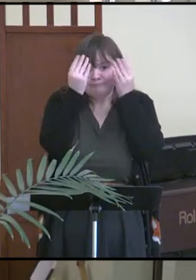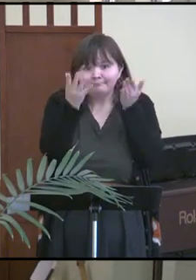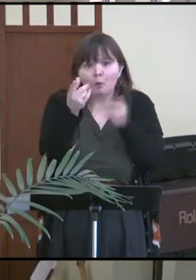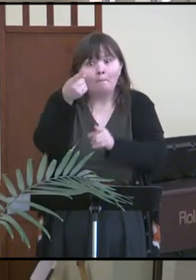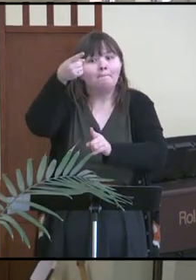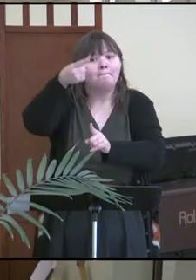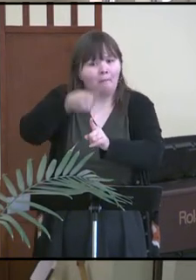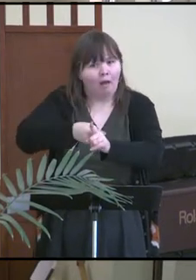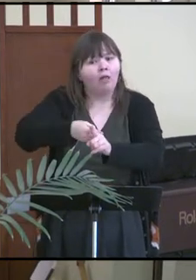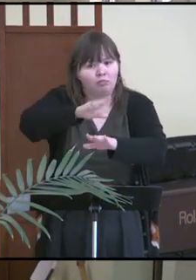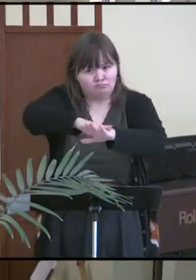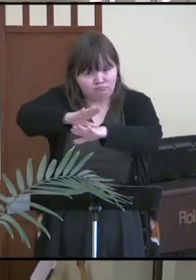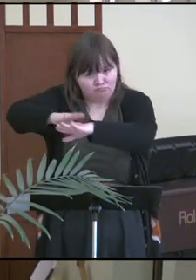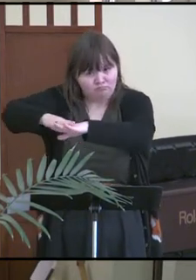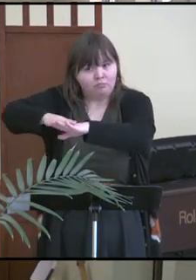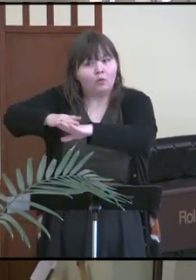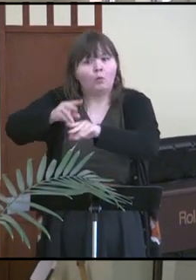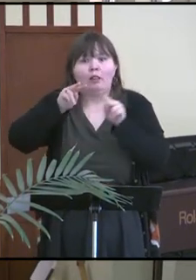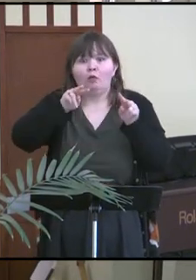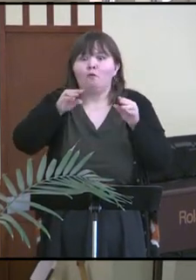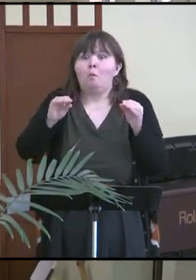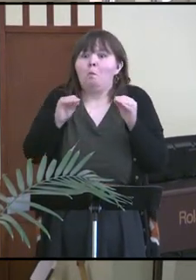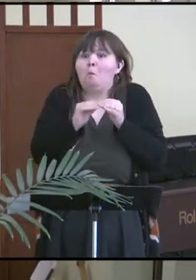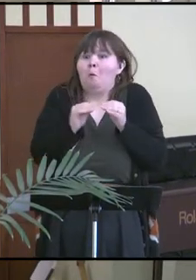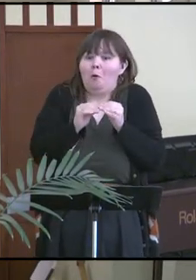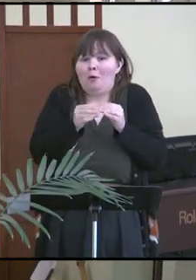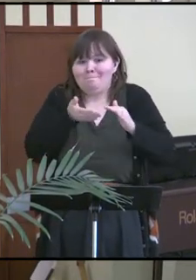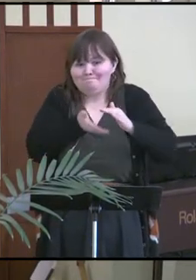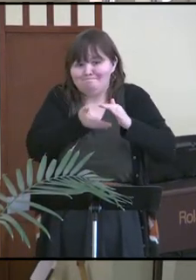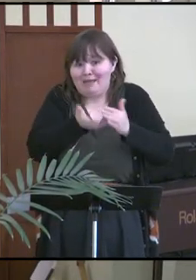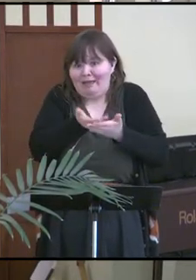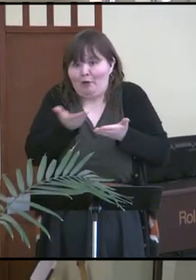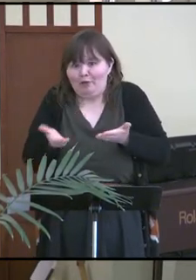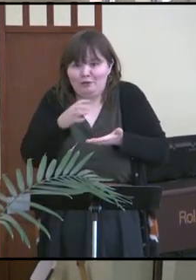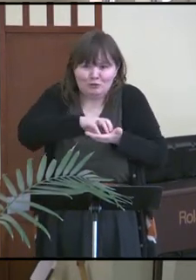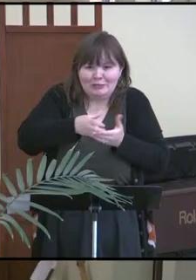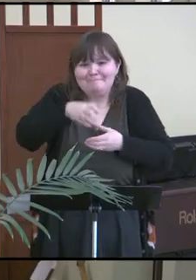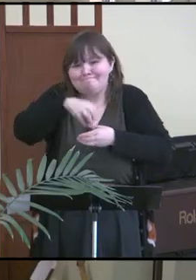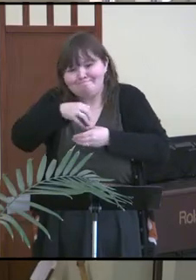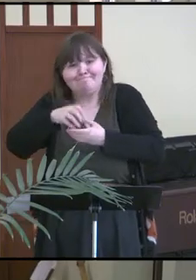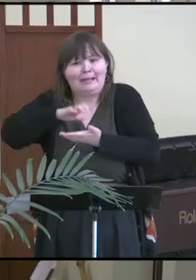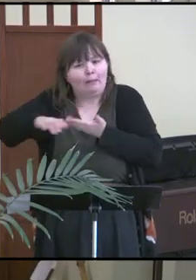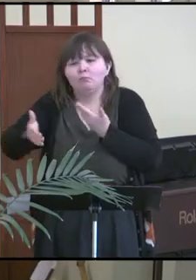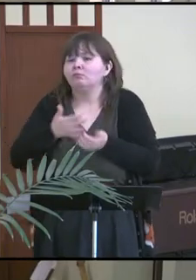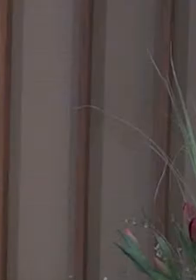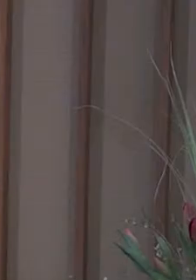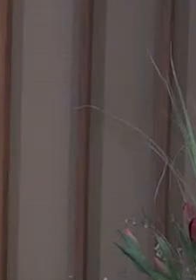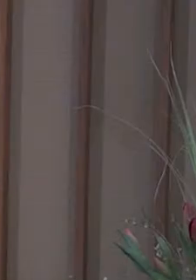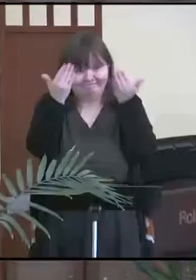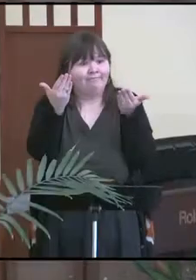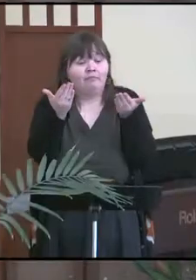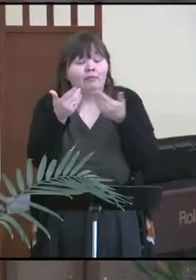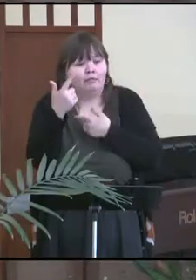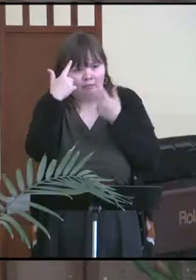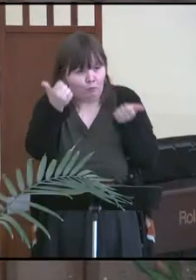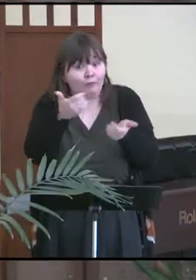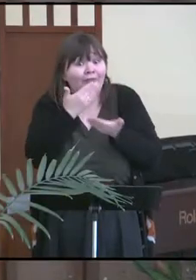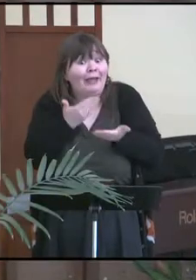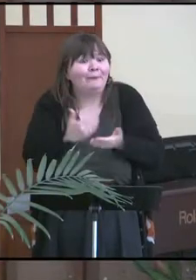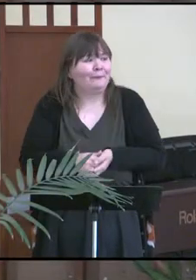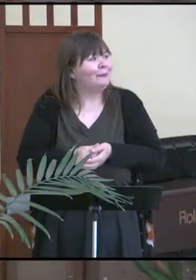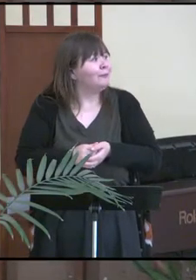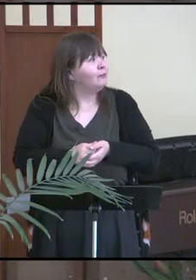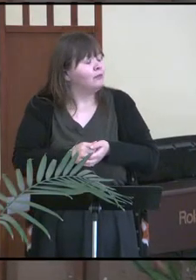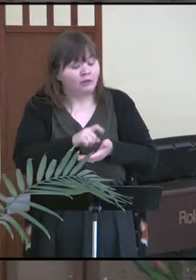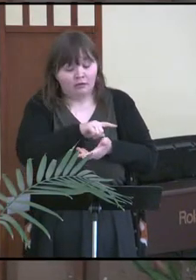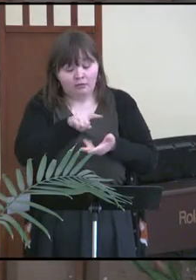month and we look forward to having more baked goods. Please let me know. Thank you. Thank you, Evelyn. I